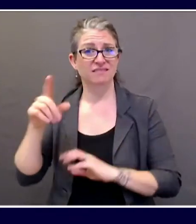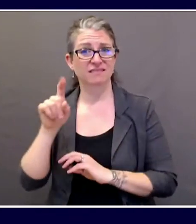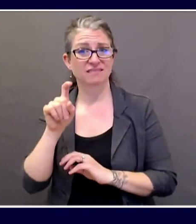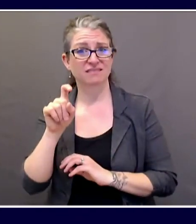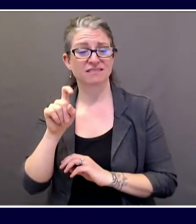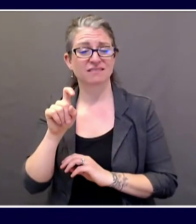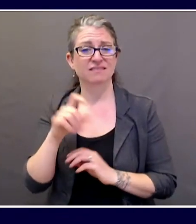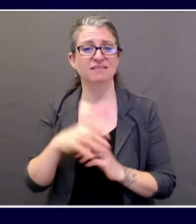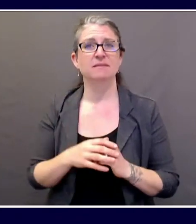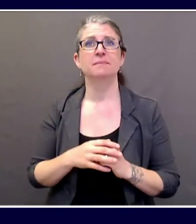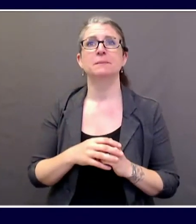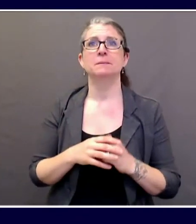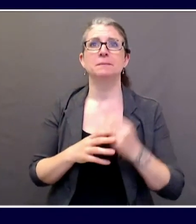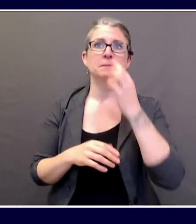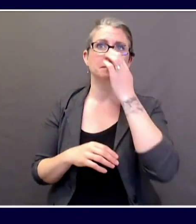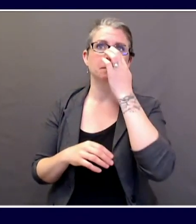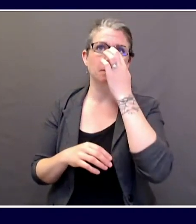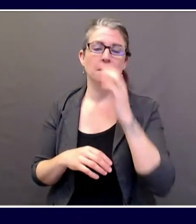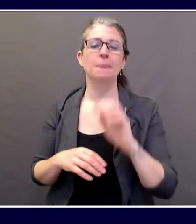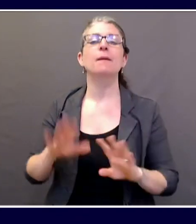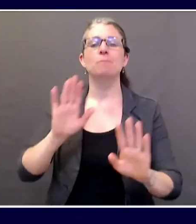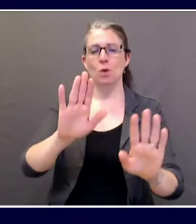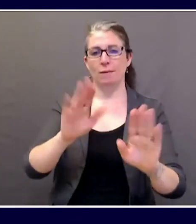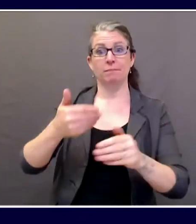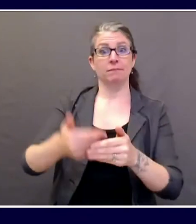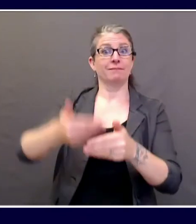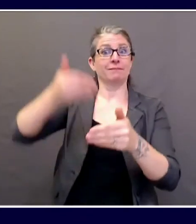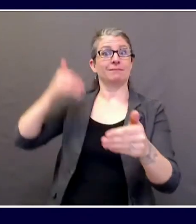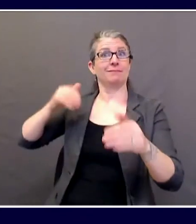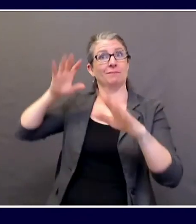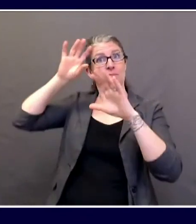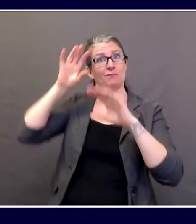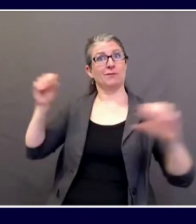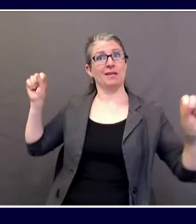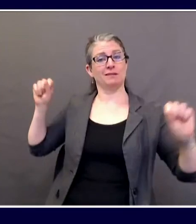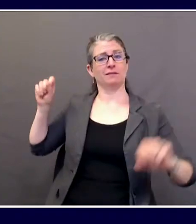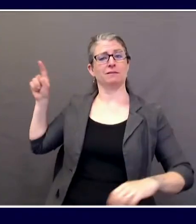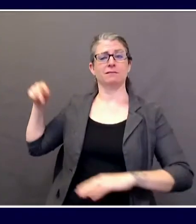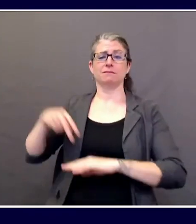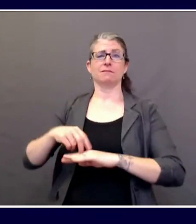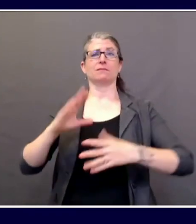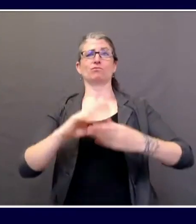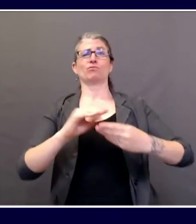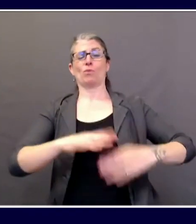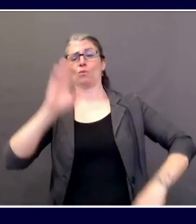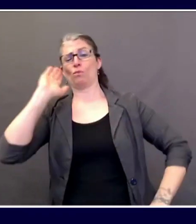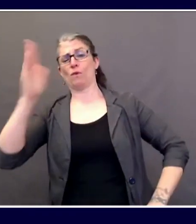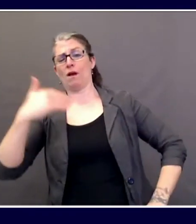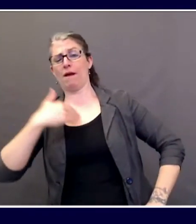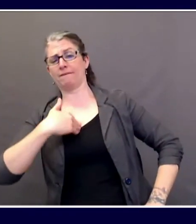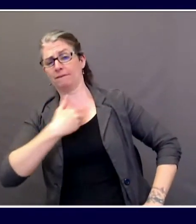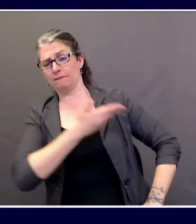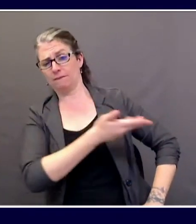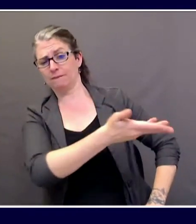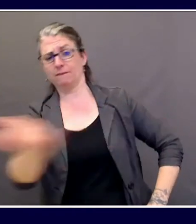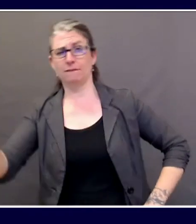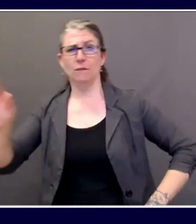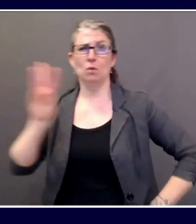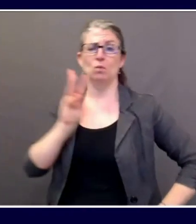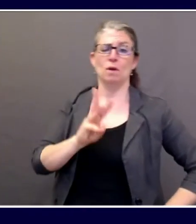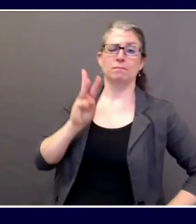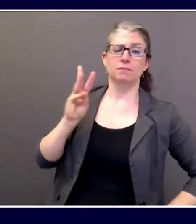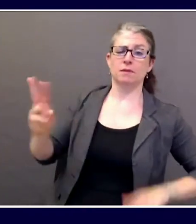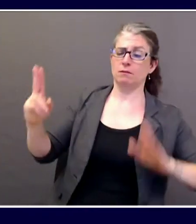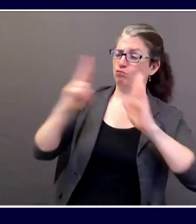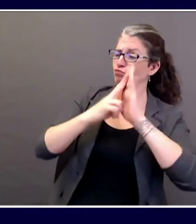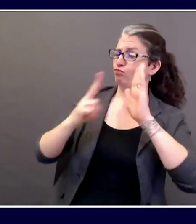promised that they would have a nationwide scheduling platform. They did not. And as a result of that, all